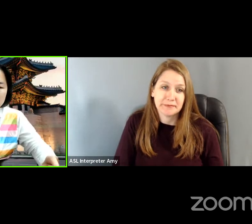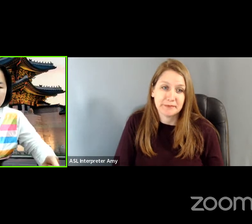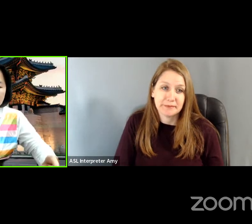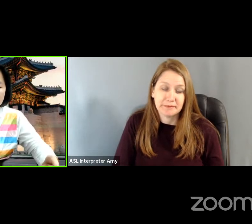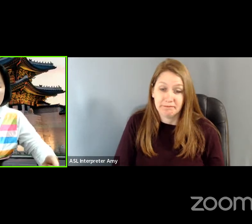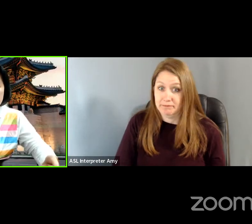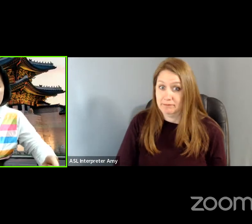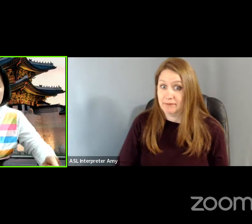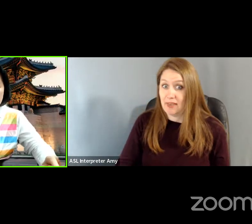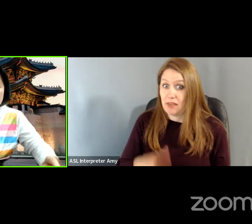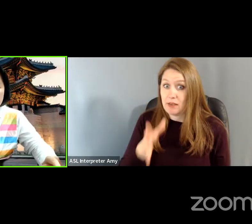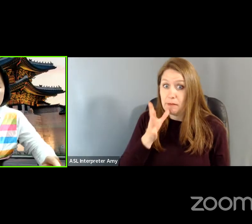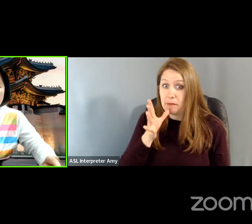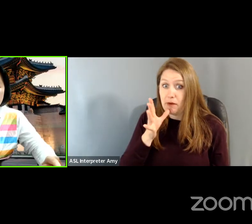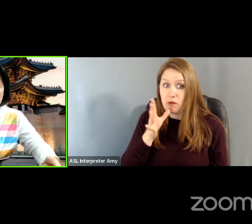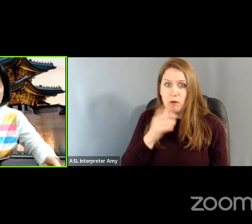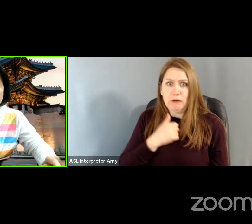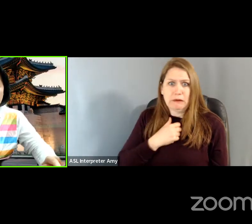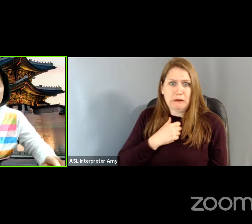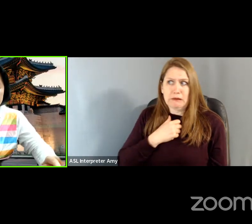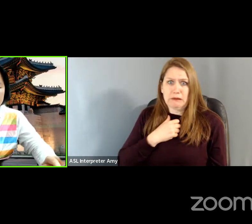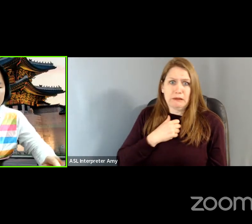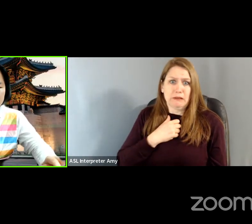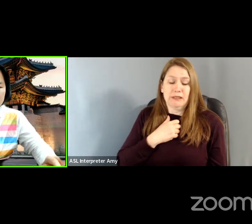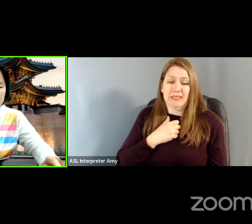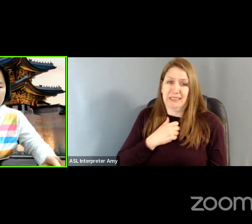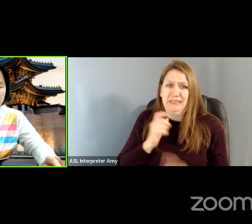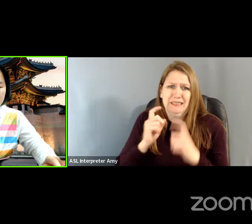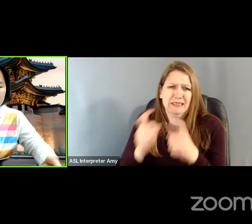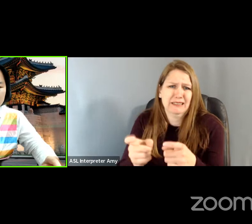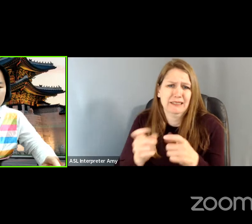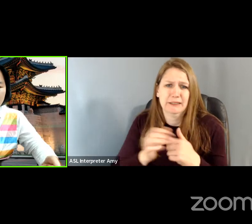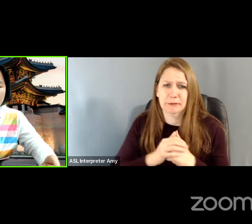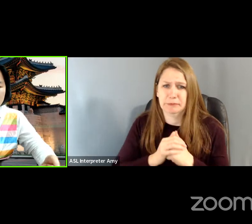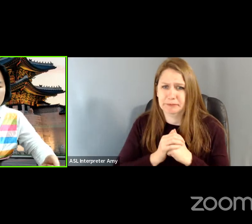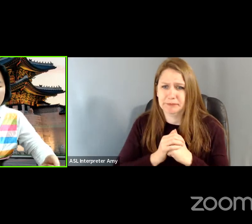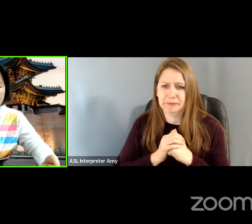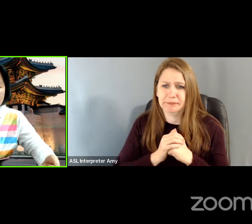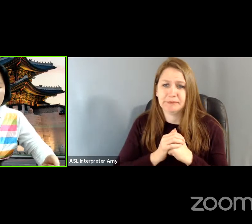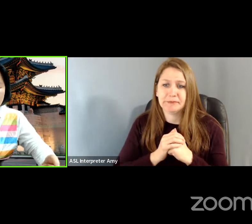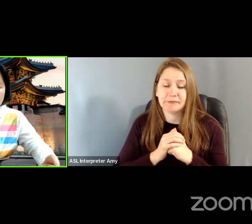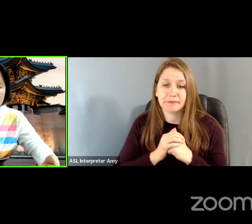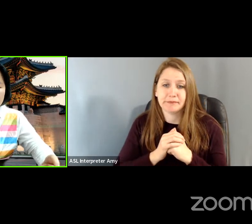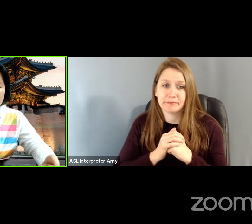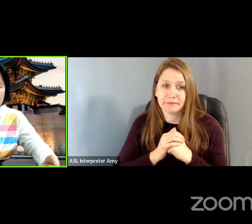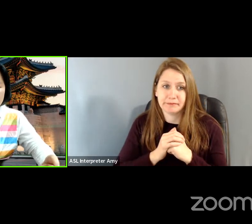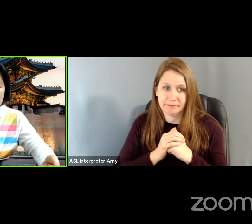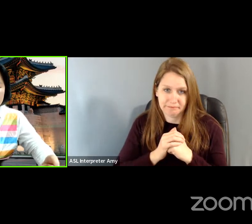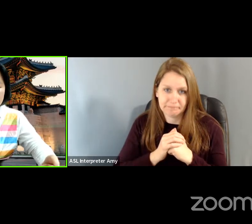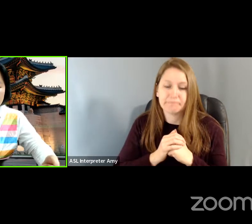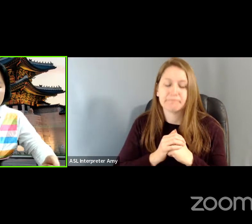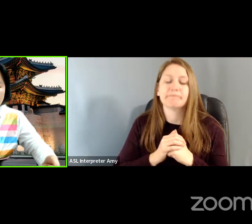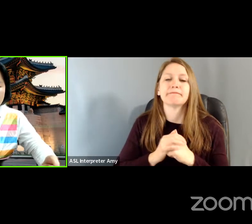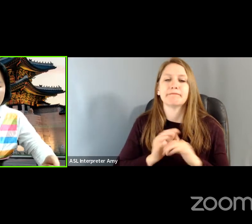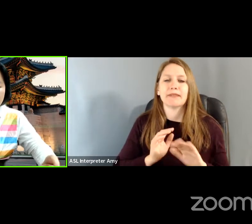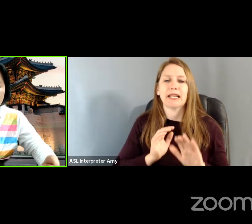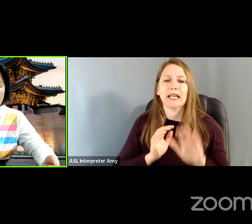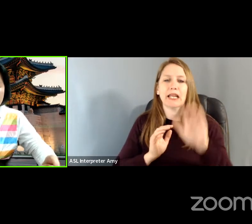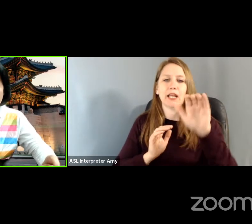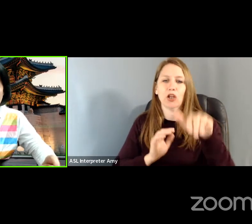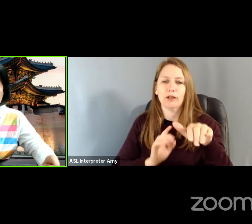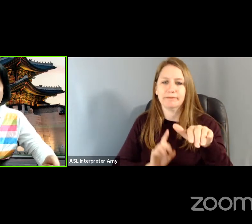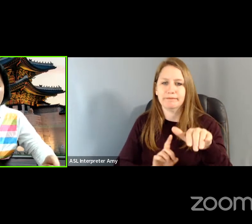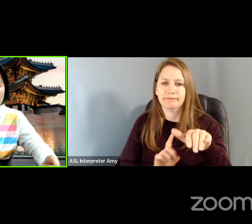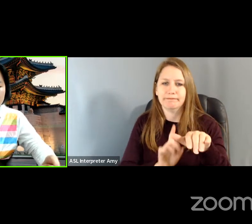She could not help but give it to the tiger. And as she passed another hill, the